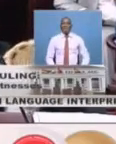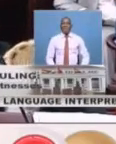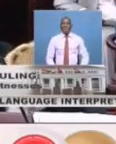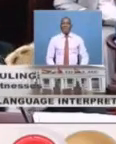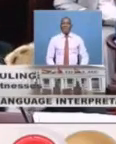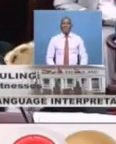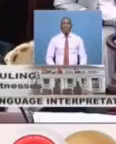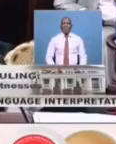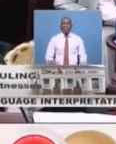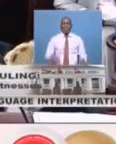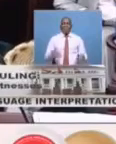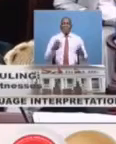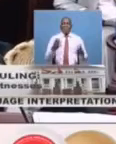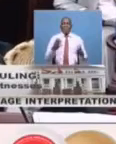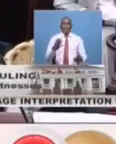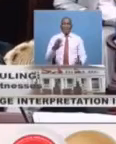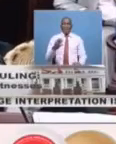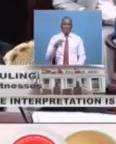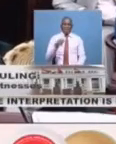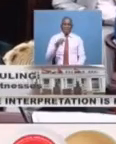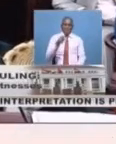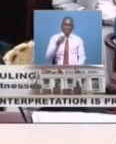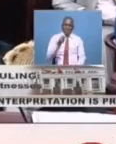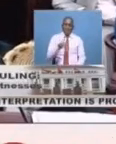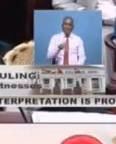it needs to be